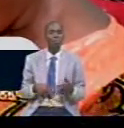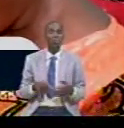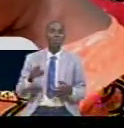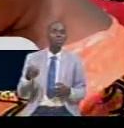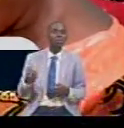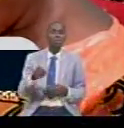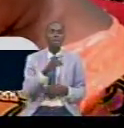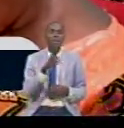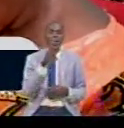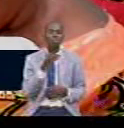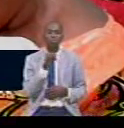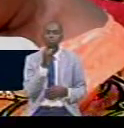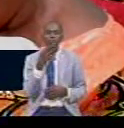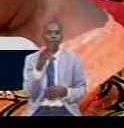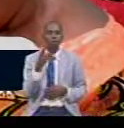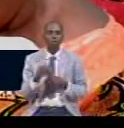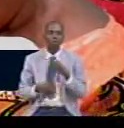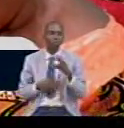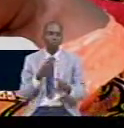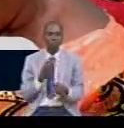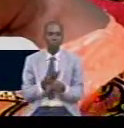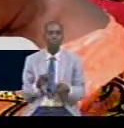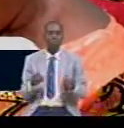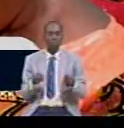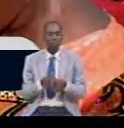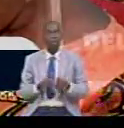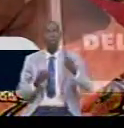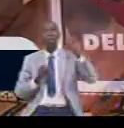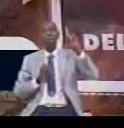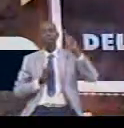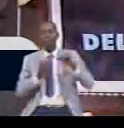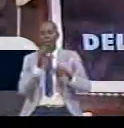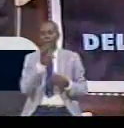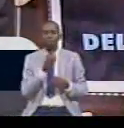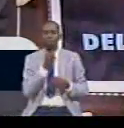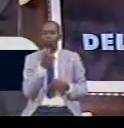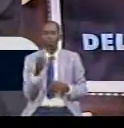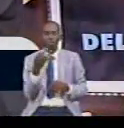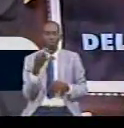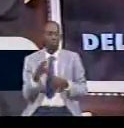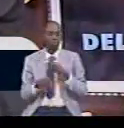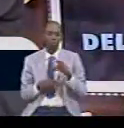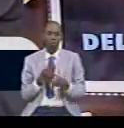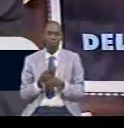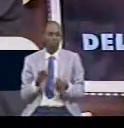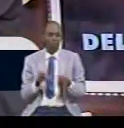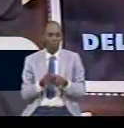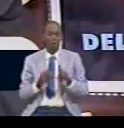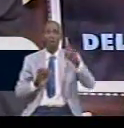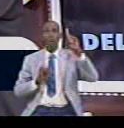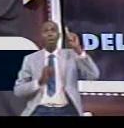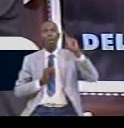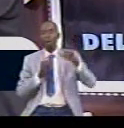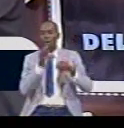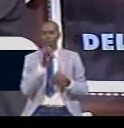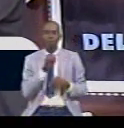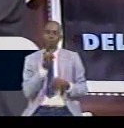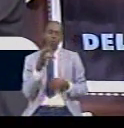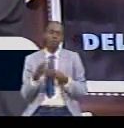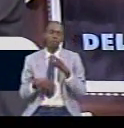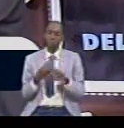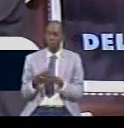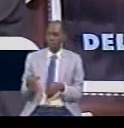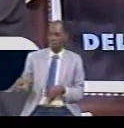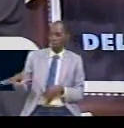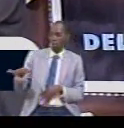of the world, even as I am not of the world. Even as I am not of the world, they are not of